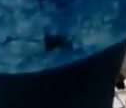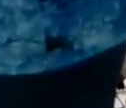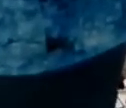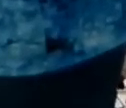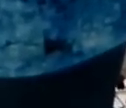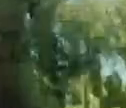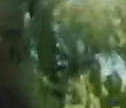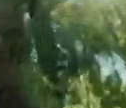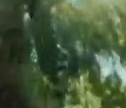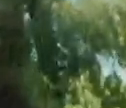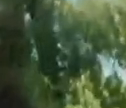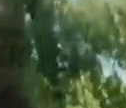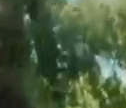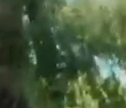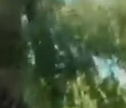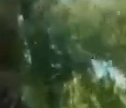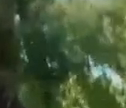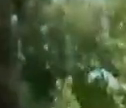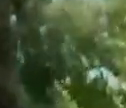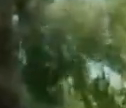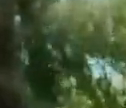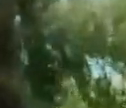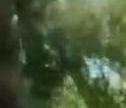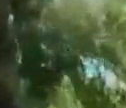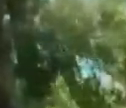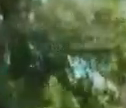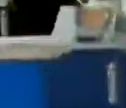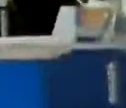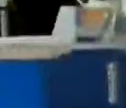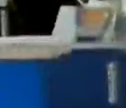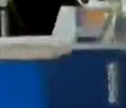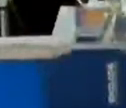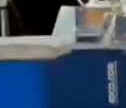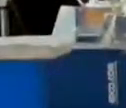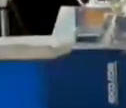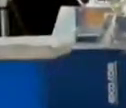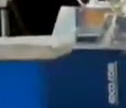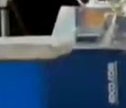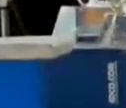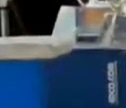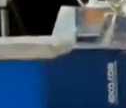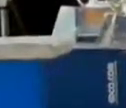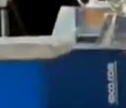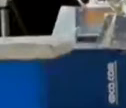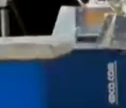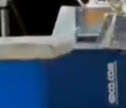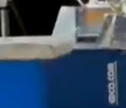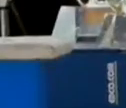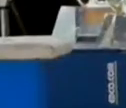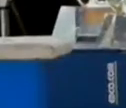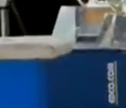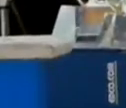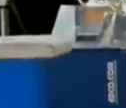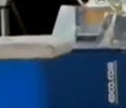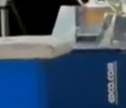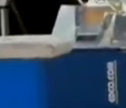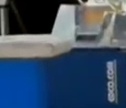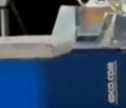with the necessary resources to keep them enthusiastic about the sport. Black Point, you'll forever have a place in my